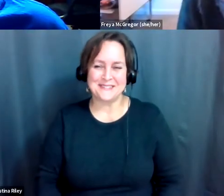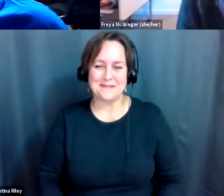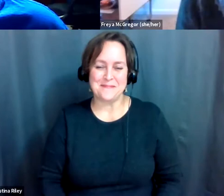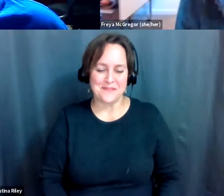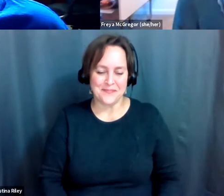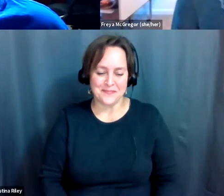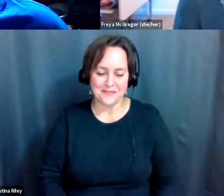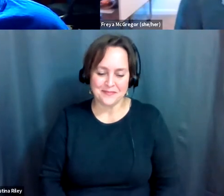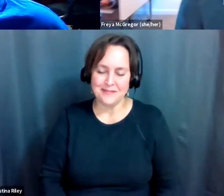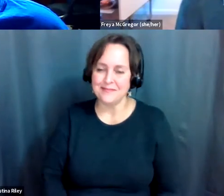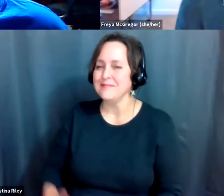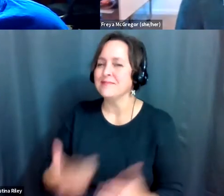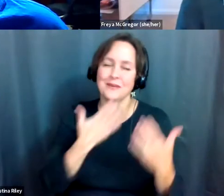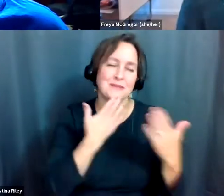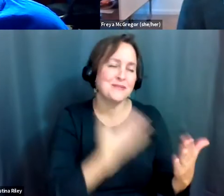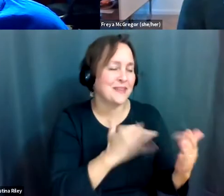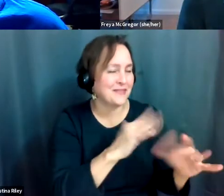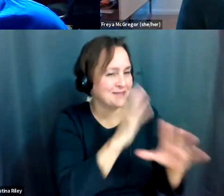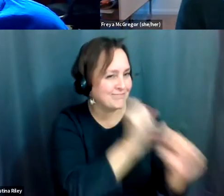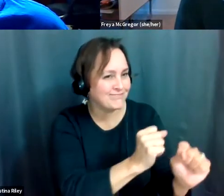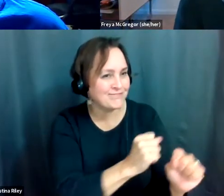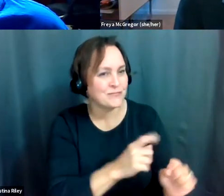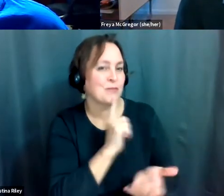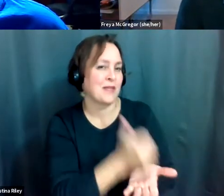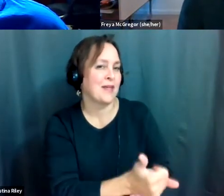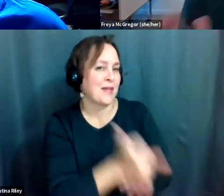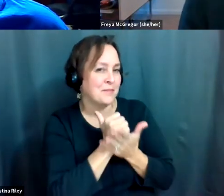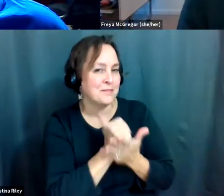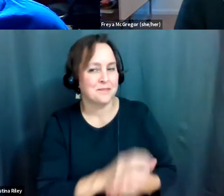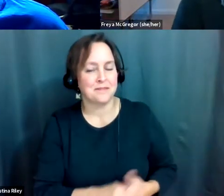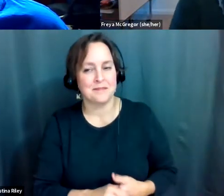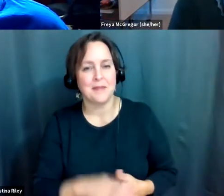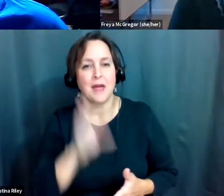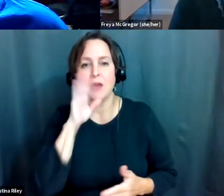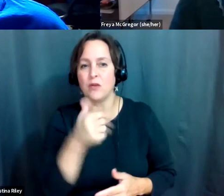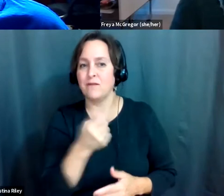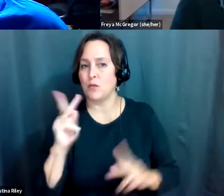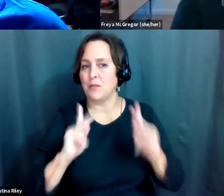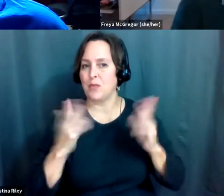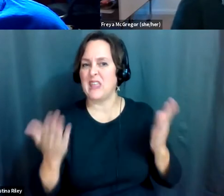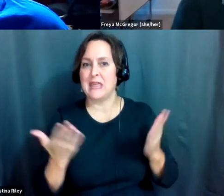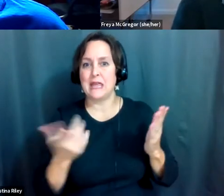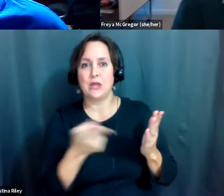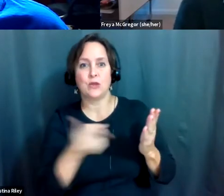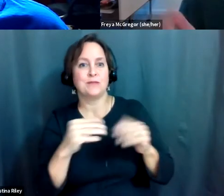Yeah. Thank you. That's, that's really interesting and, and, um, really helpful. I'm sure for, I know there's a few people here tonight who, um, have said that they're